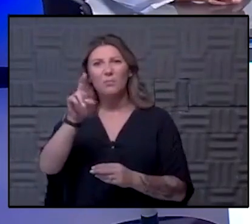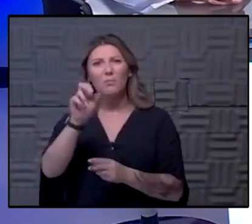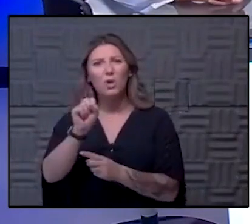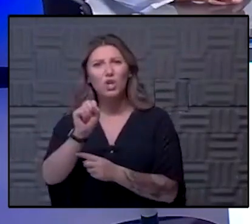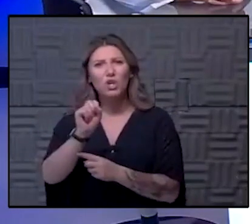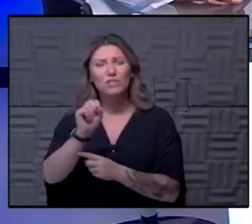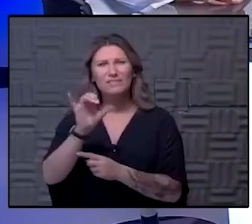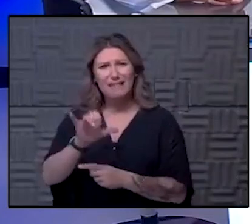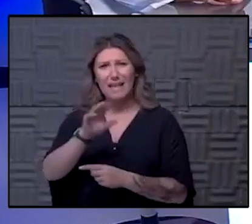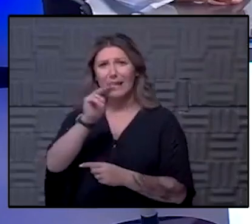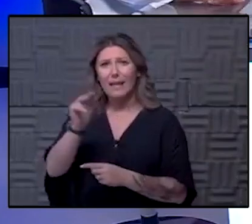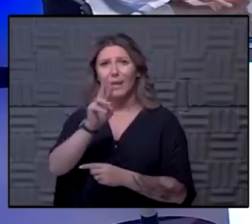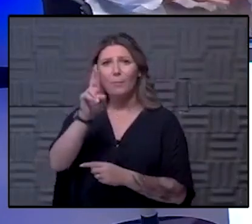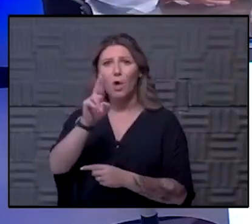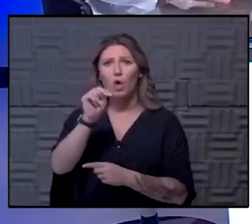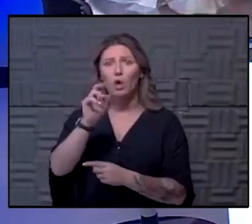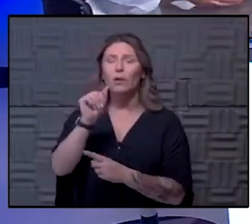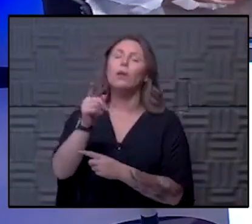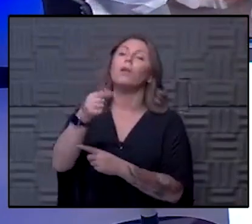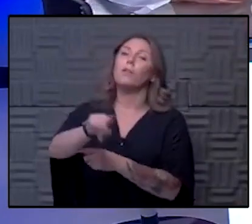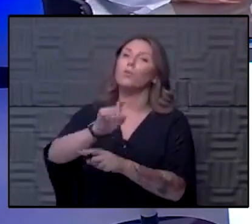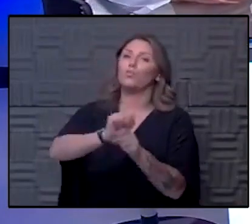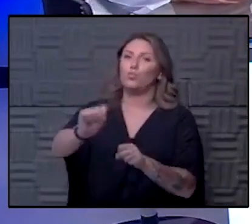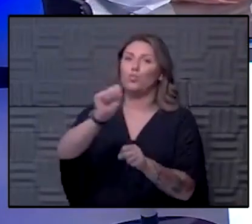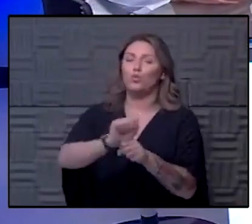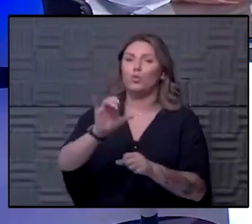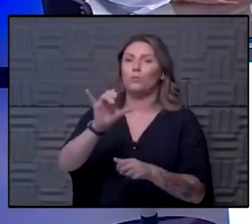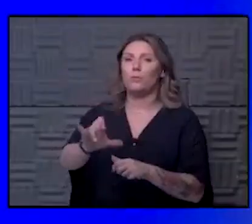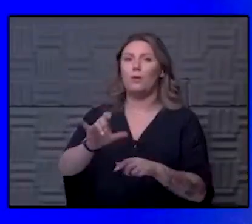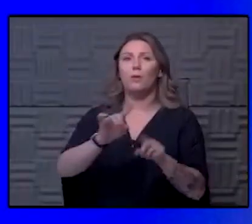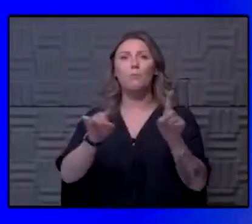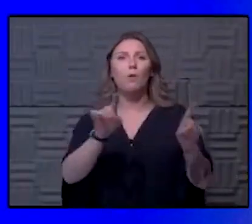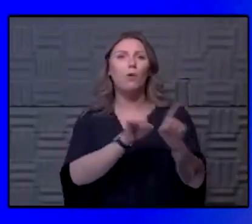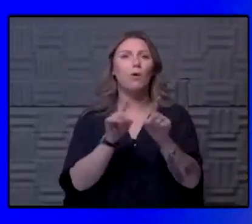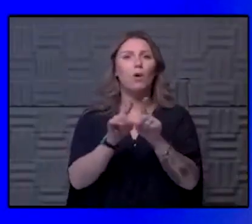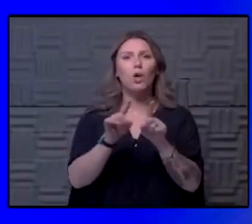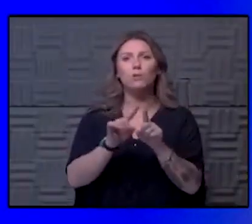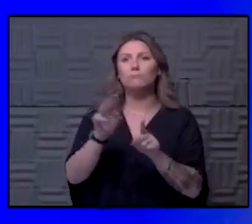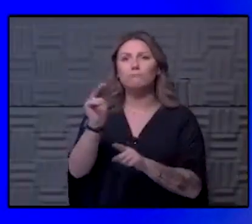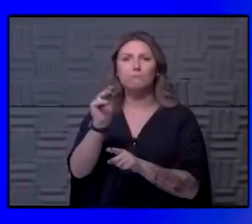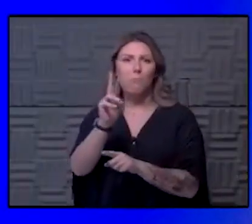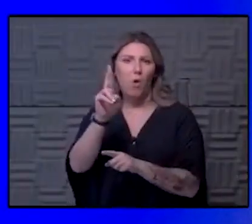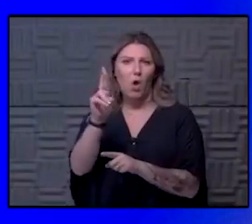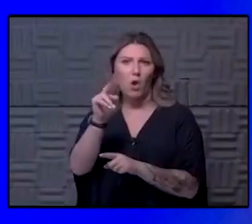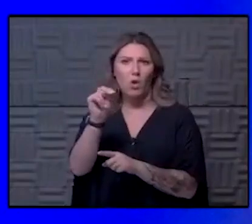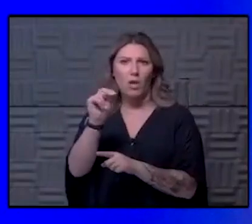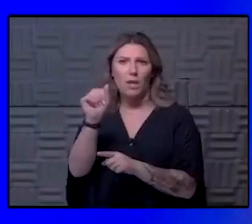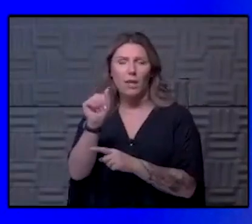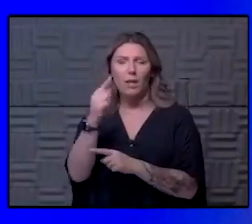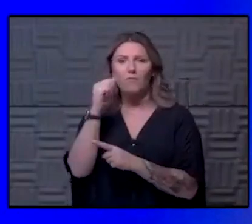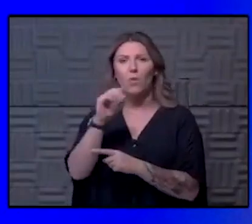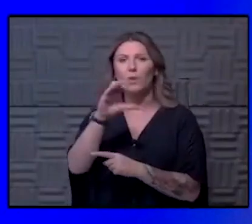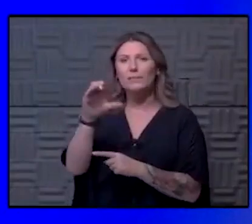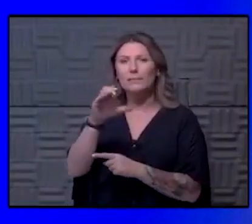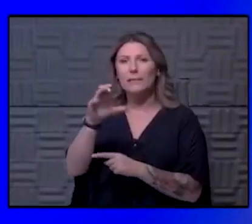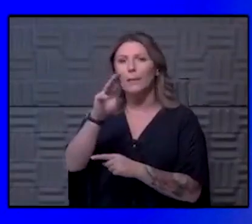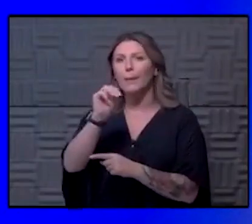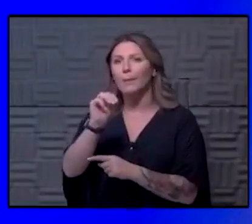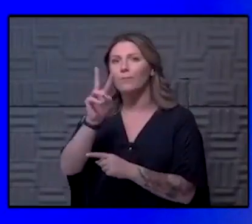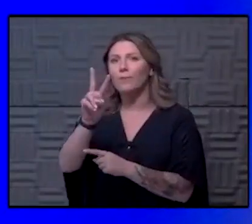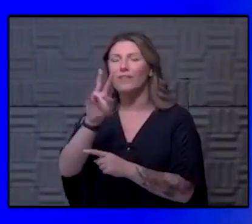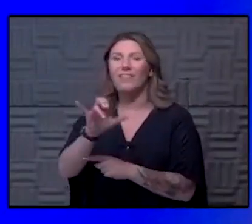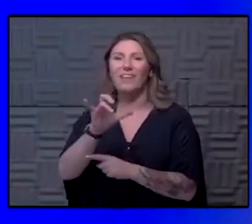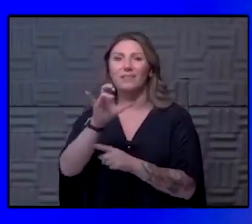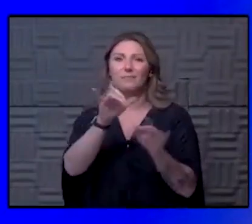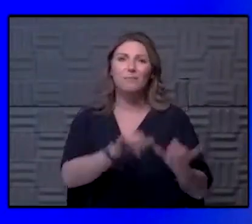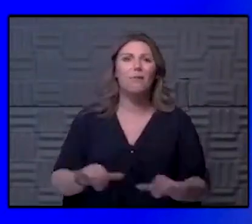a mRNA? Well, they were working on that platform, but they've also worked on mRNA vaccines for CMV, which is a very common virus